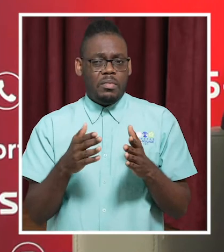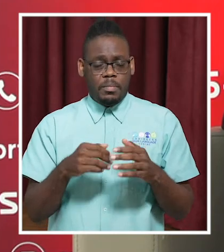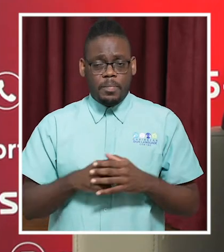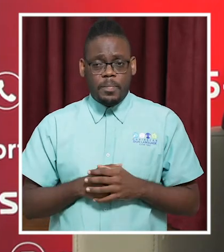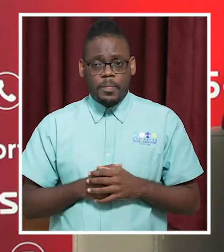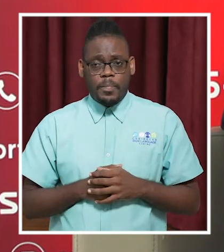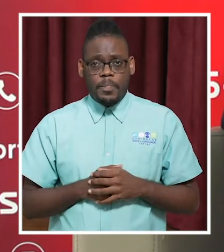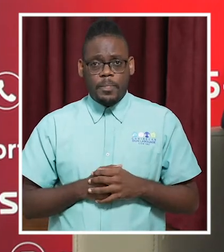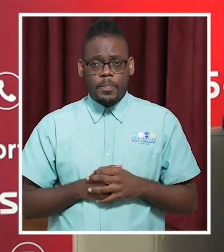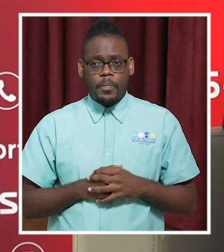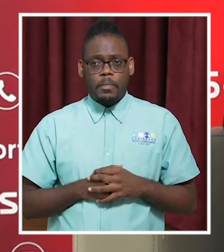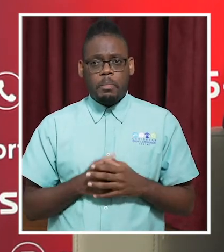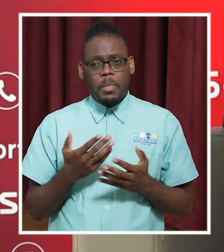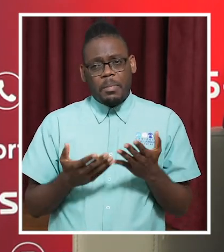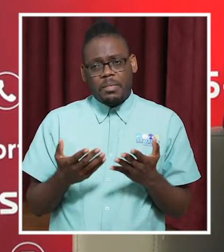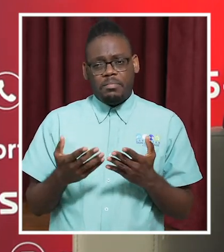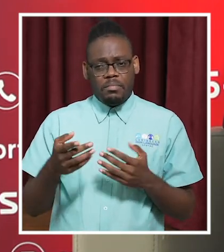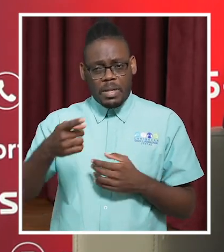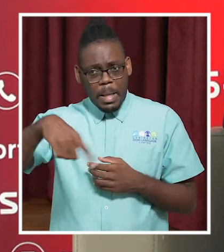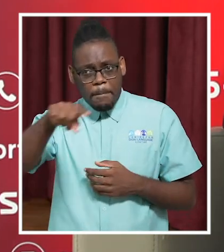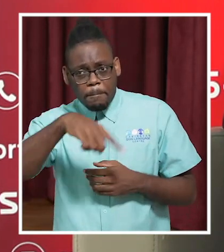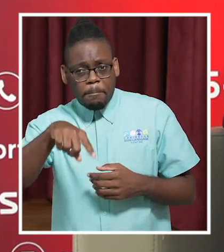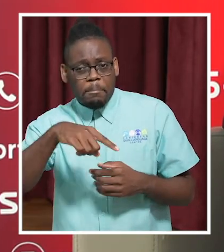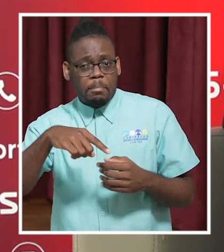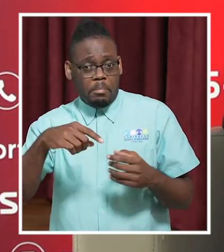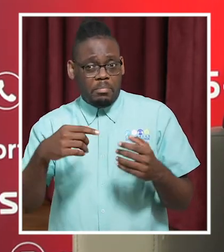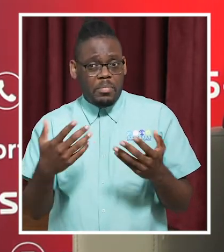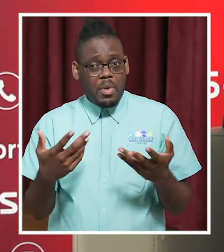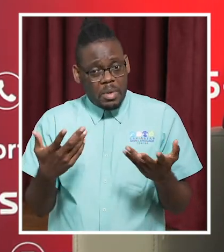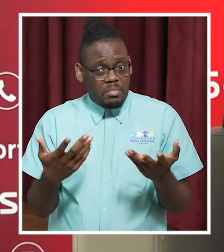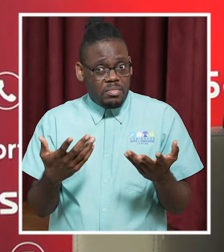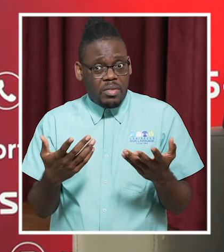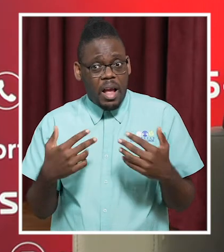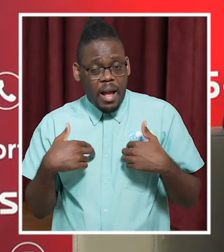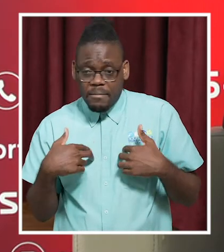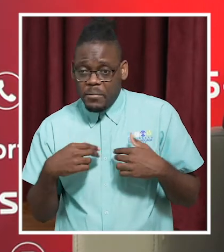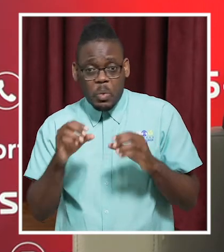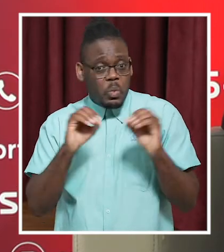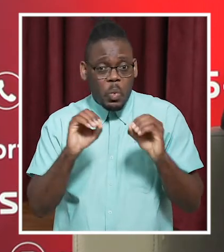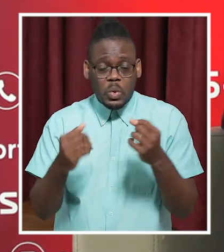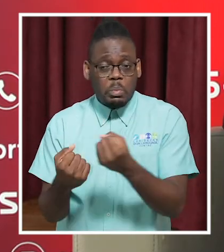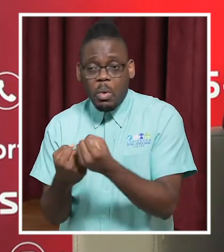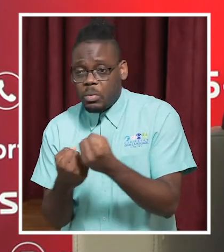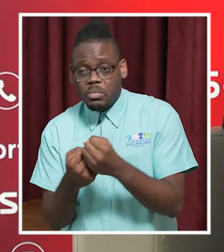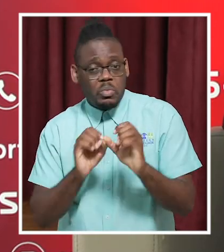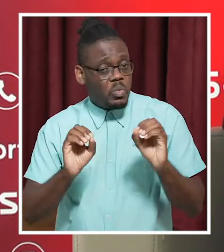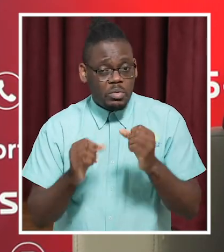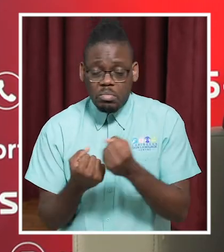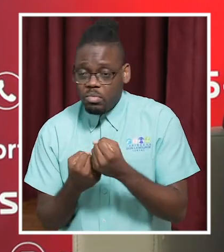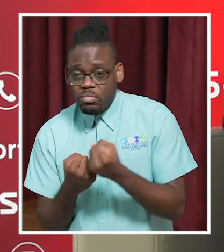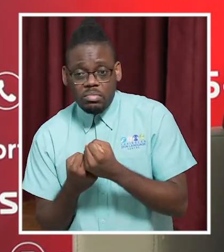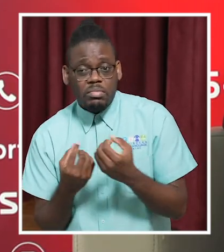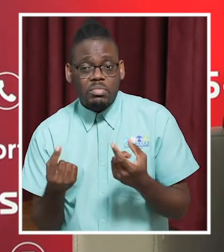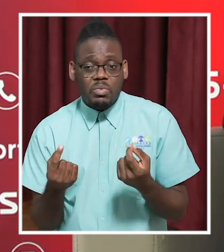coalesce under that umbrella regarding providing support for our children and adolescents, and to work